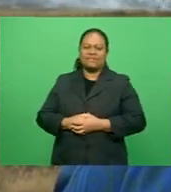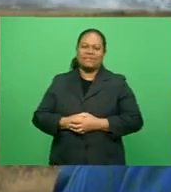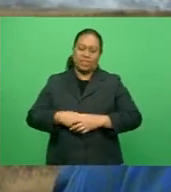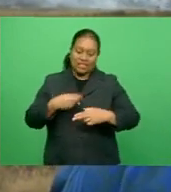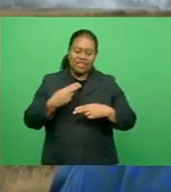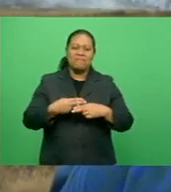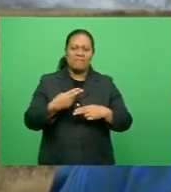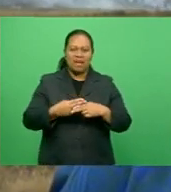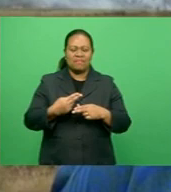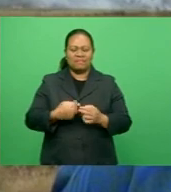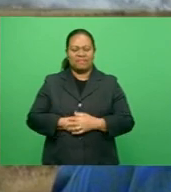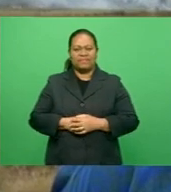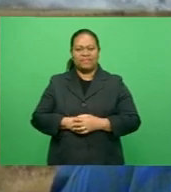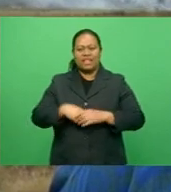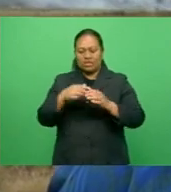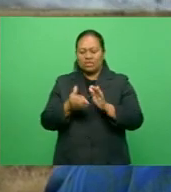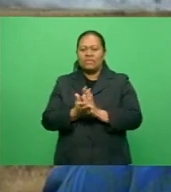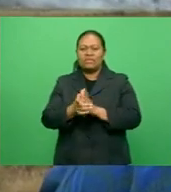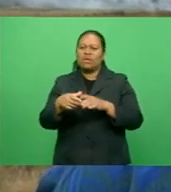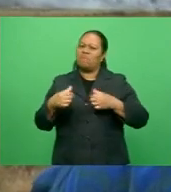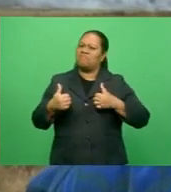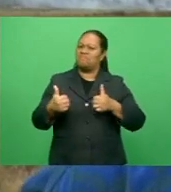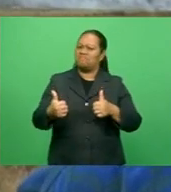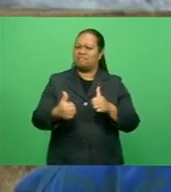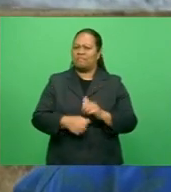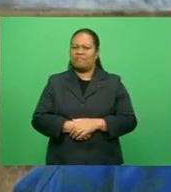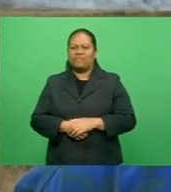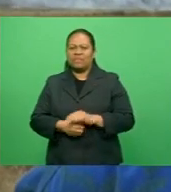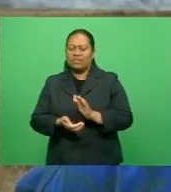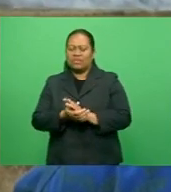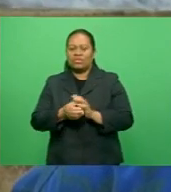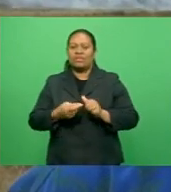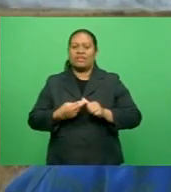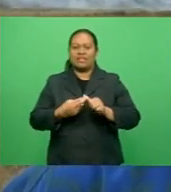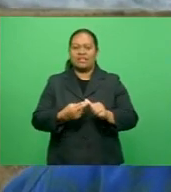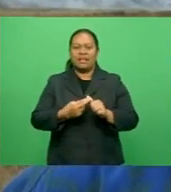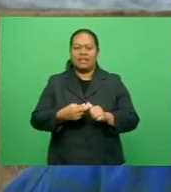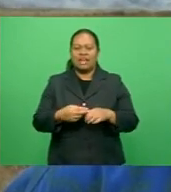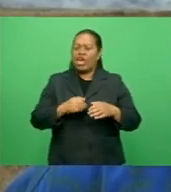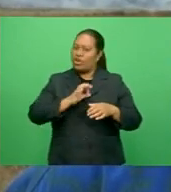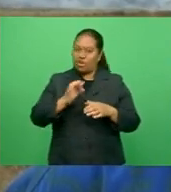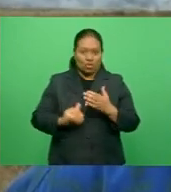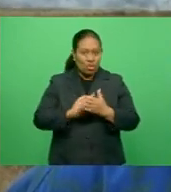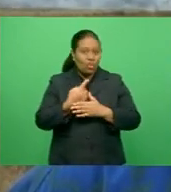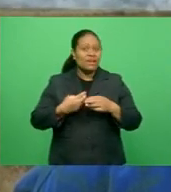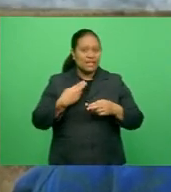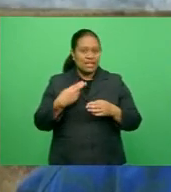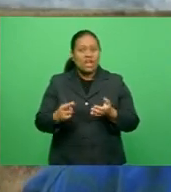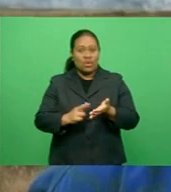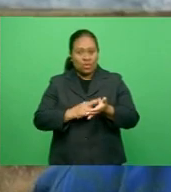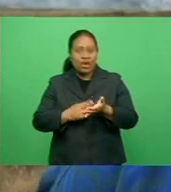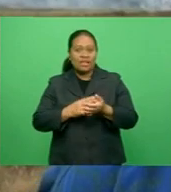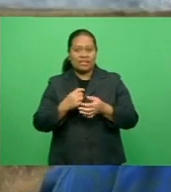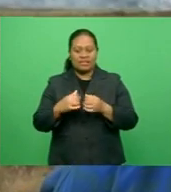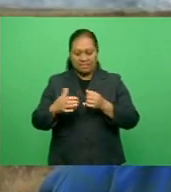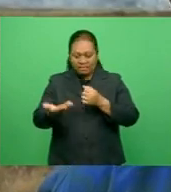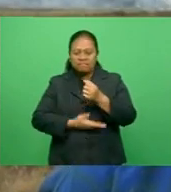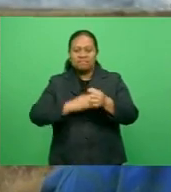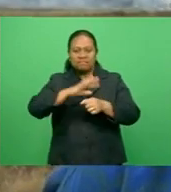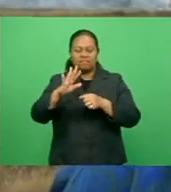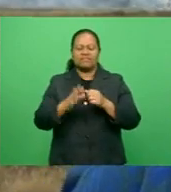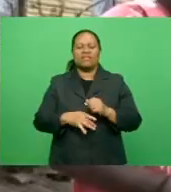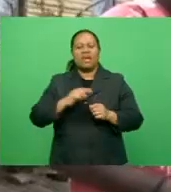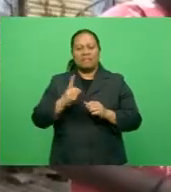farm shrimp and get a better return other than the rice and cane that they used to